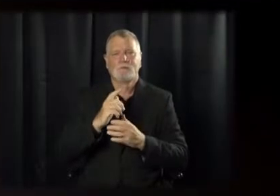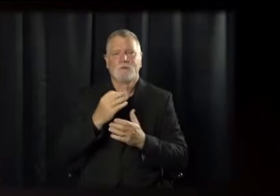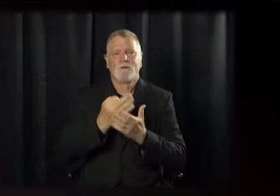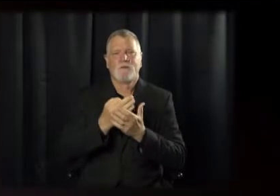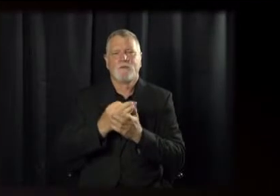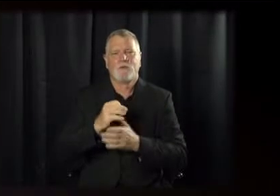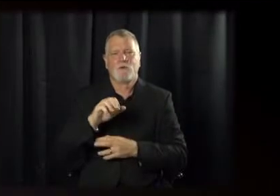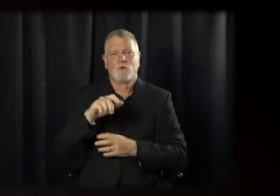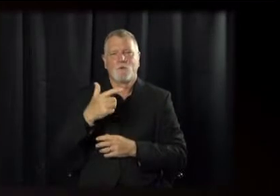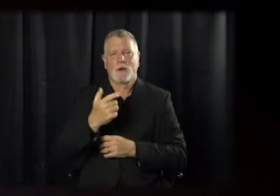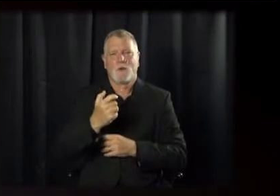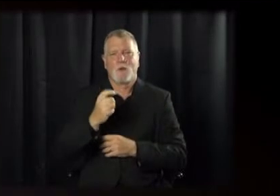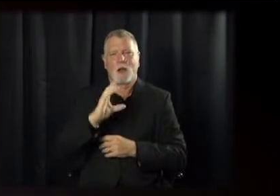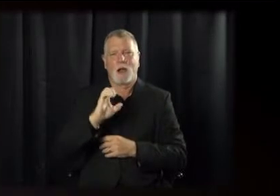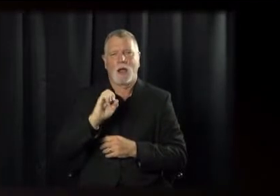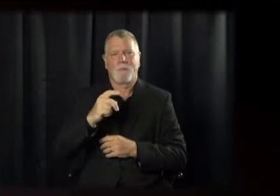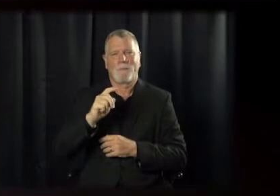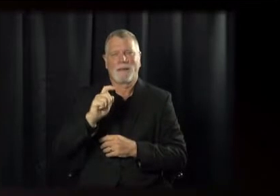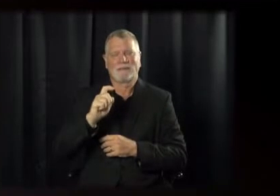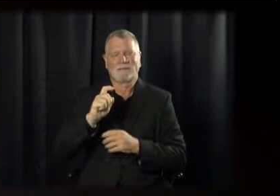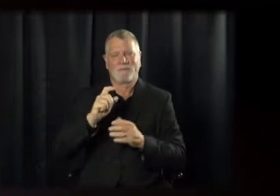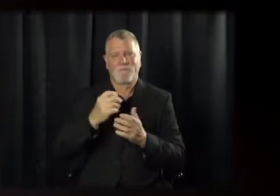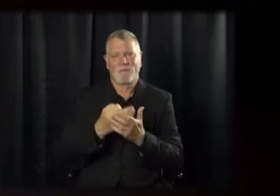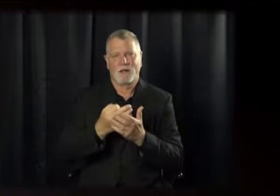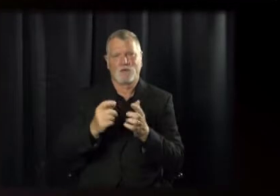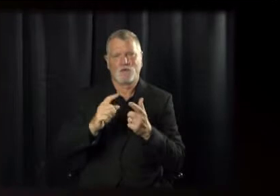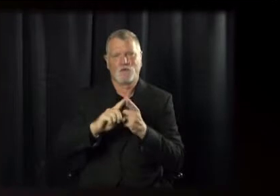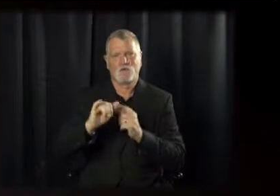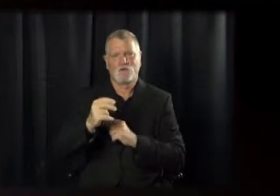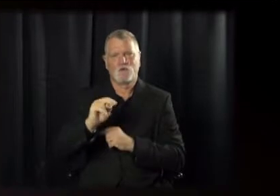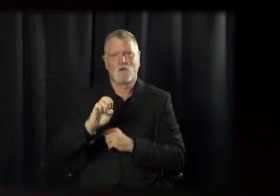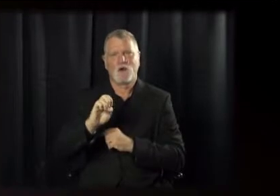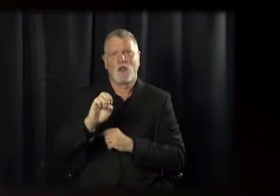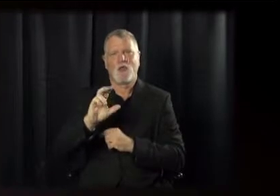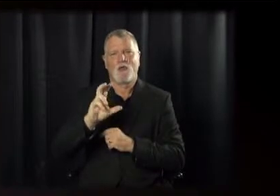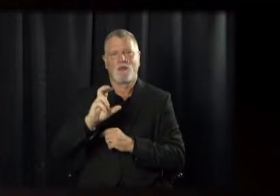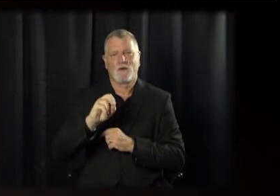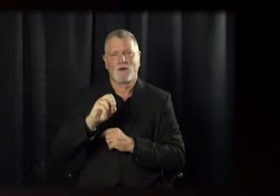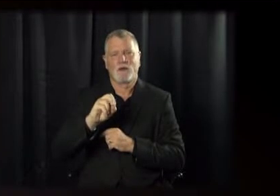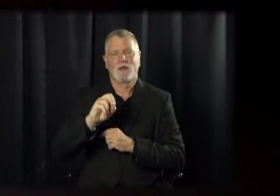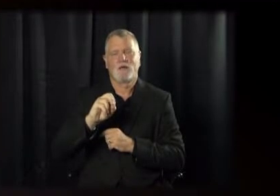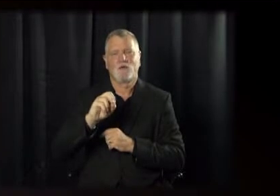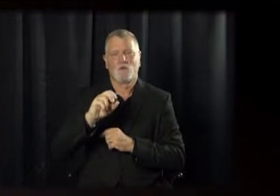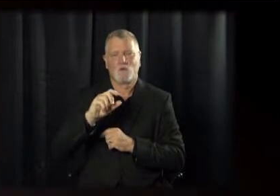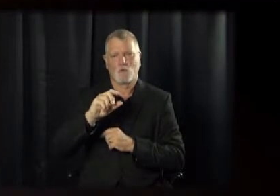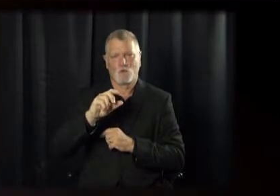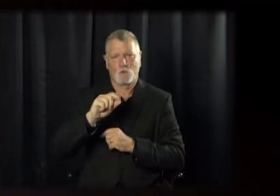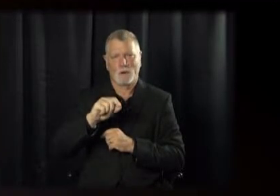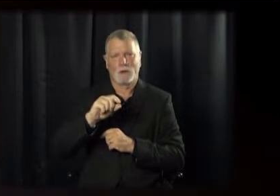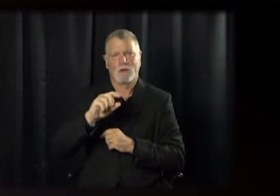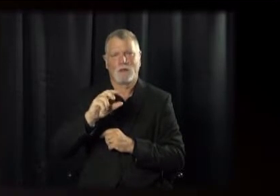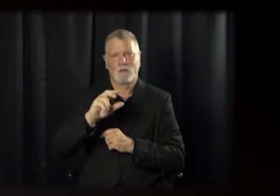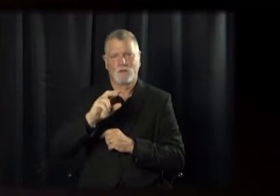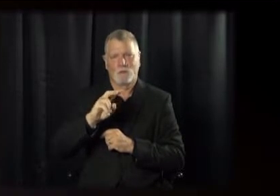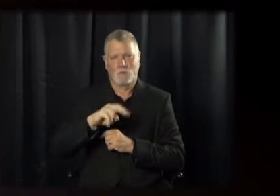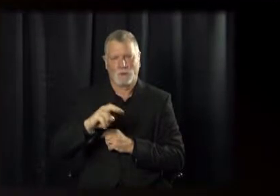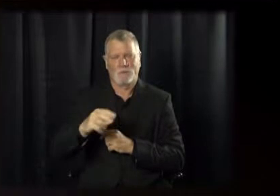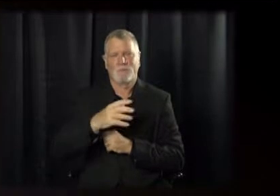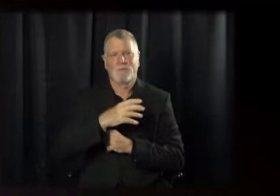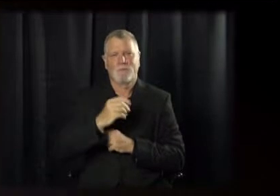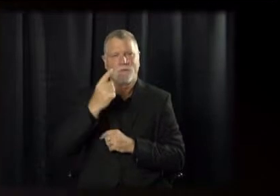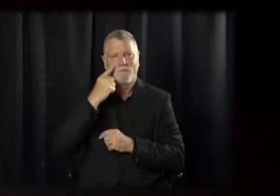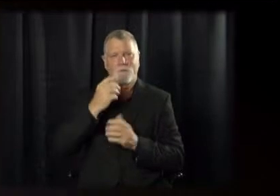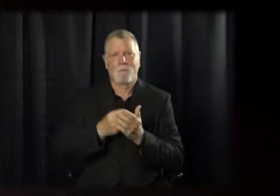year 21 CapEx funds until June 30th of 2022 for the completion of certain leasehold improvements and